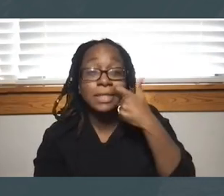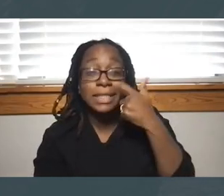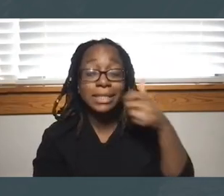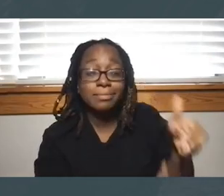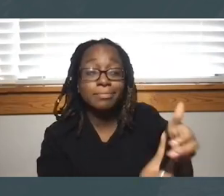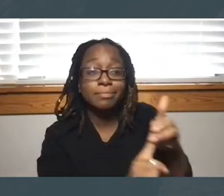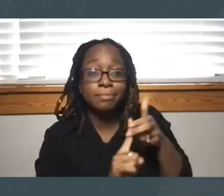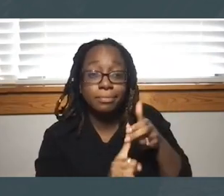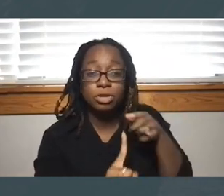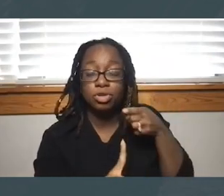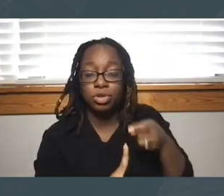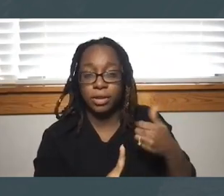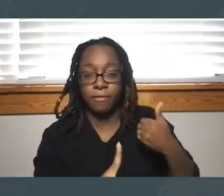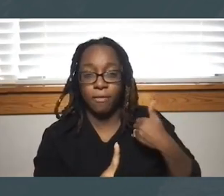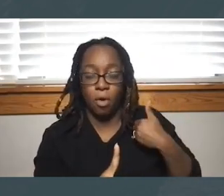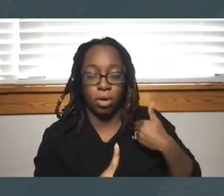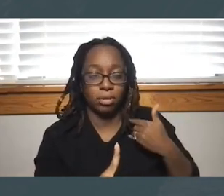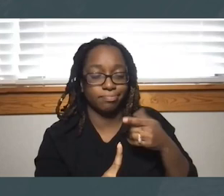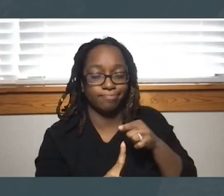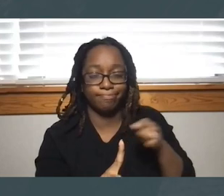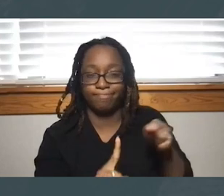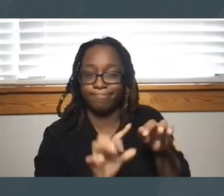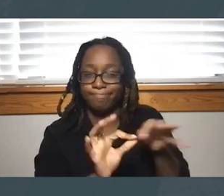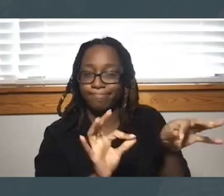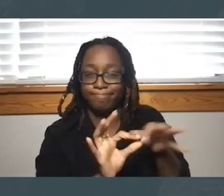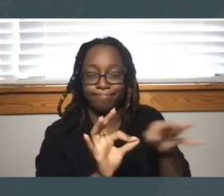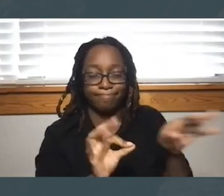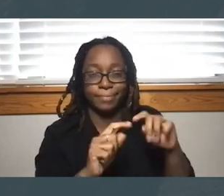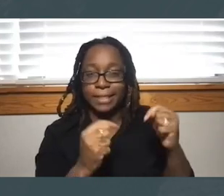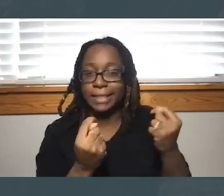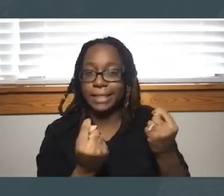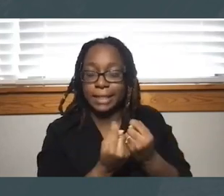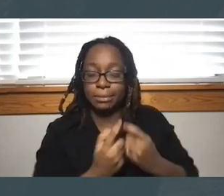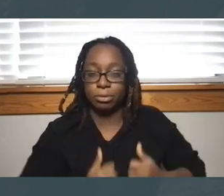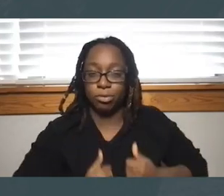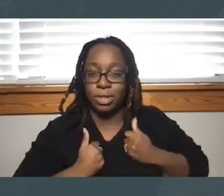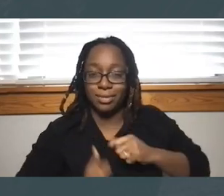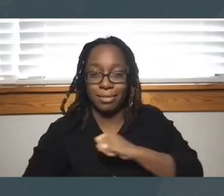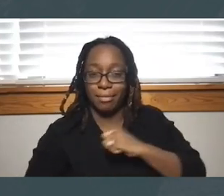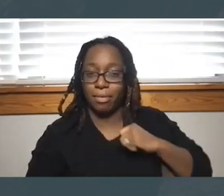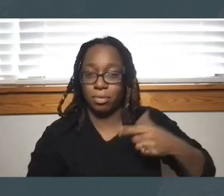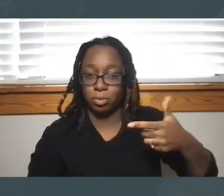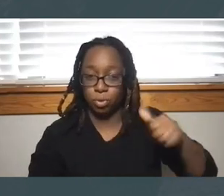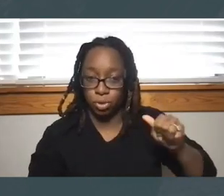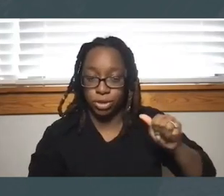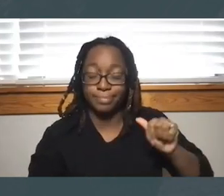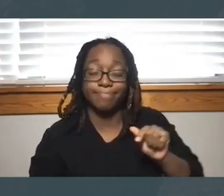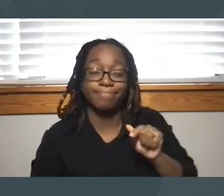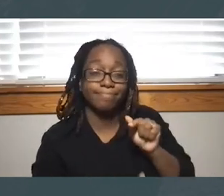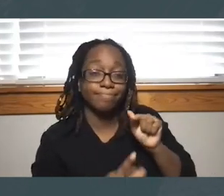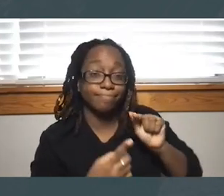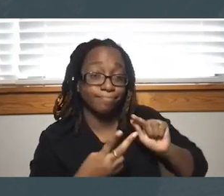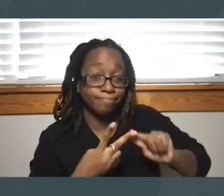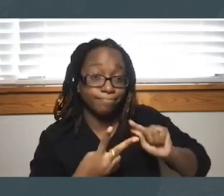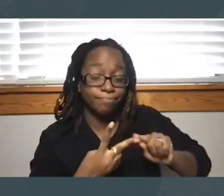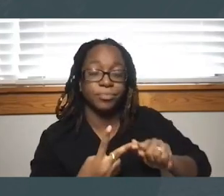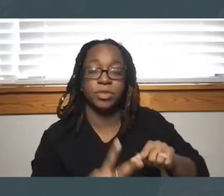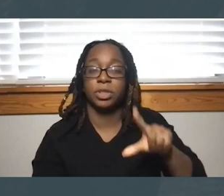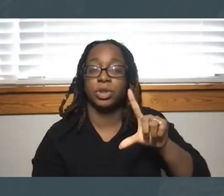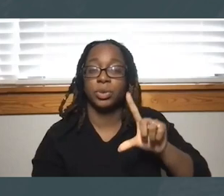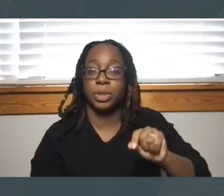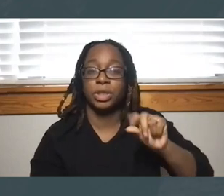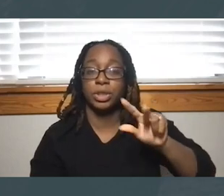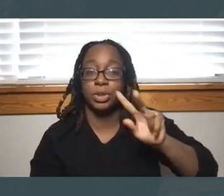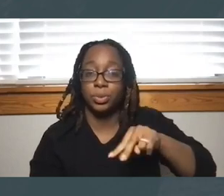inaugural Villa Albertine resident in Atlanta. Dr. Soumahoro is the 2022-23 Mellon